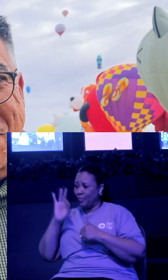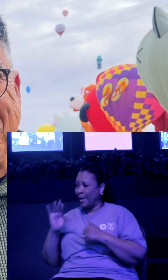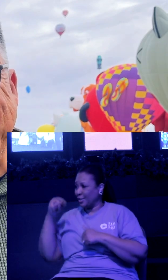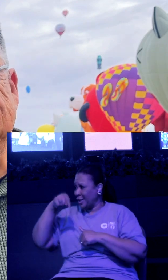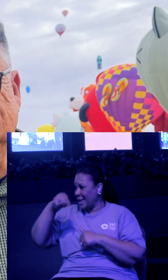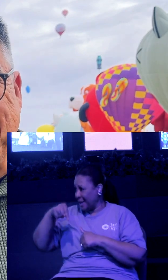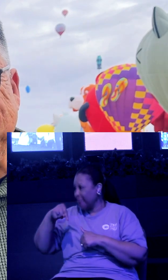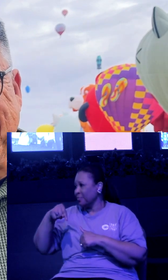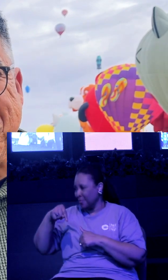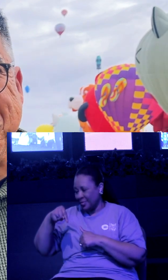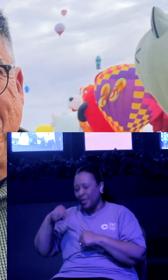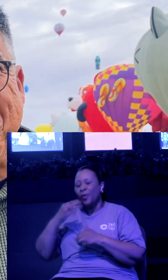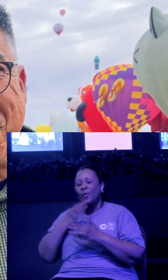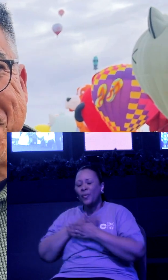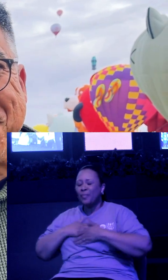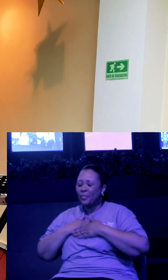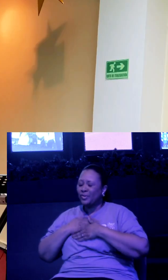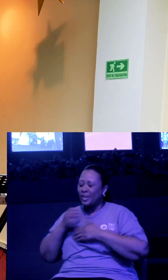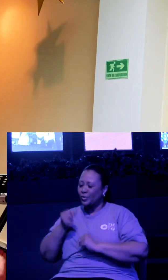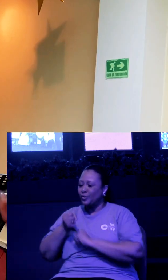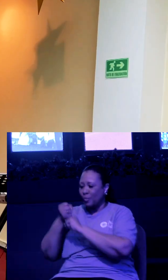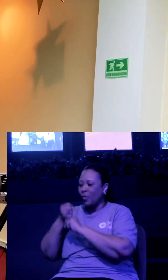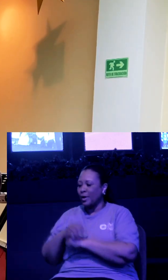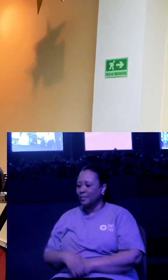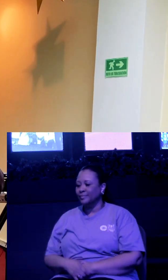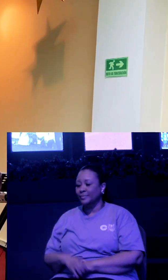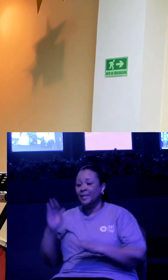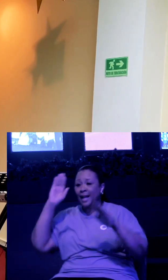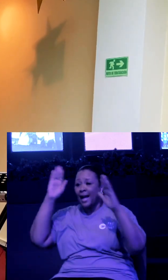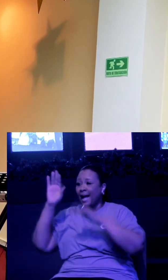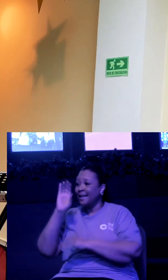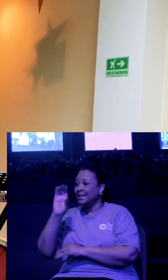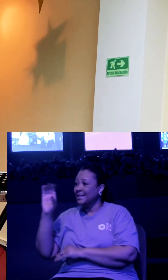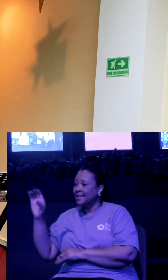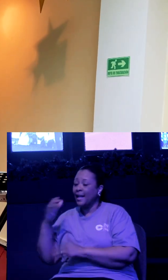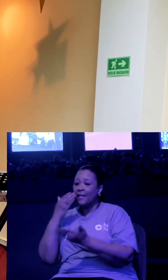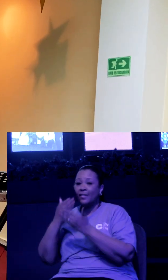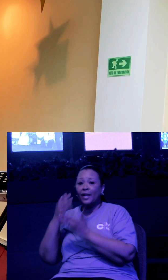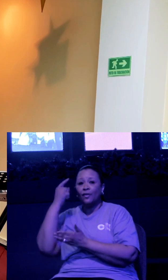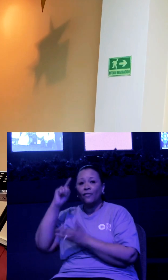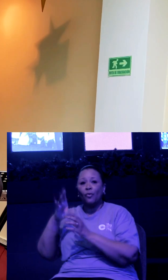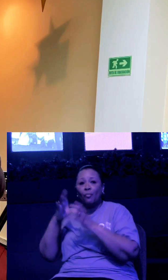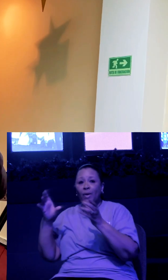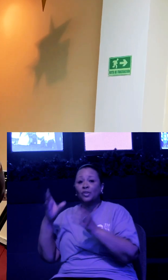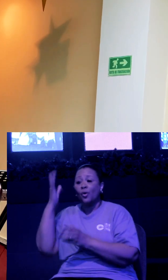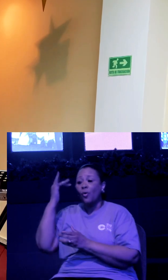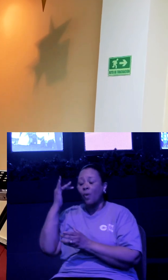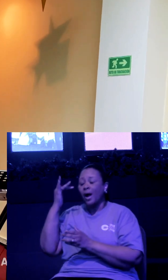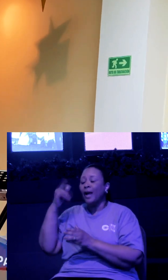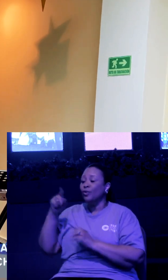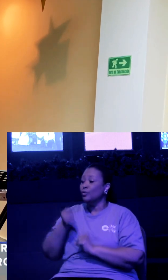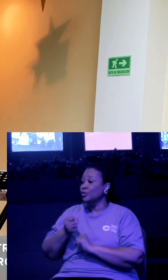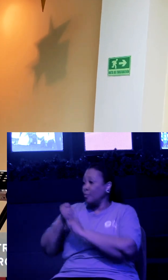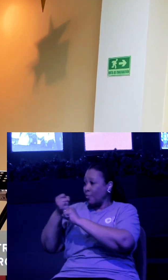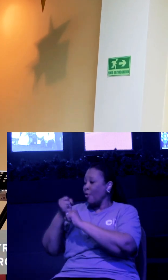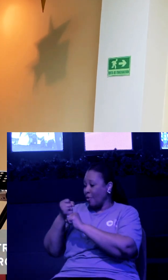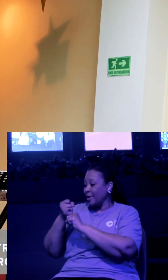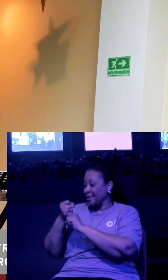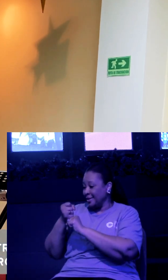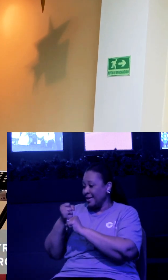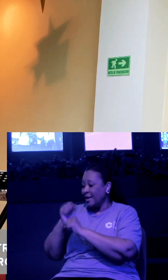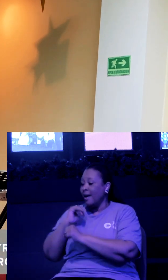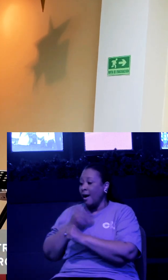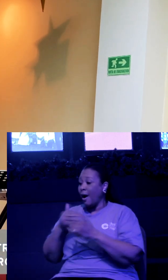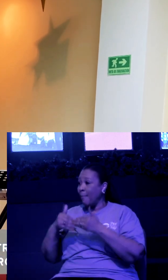We still love you guys, appreciate your support. Hi CCC, thank you very much because you support the work in